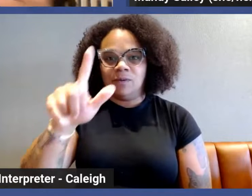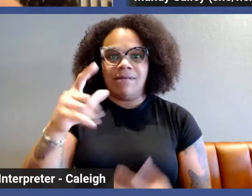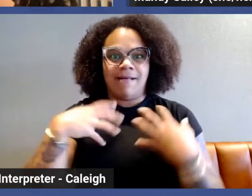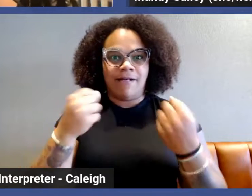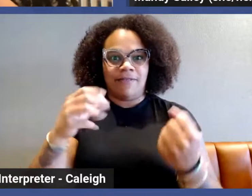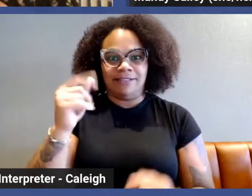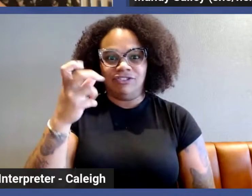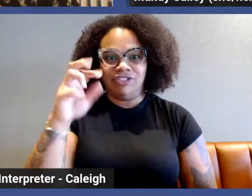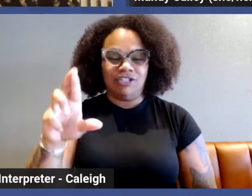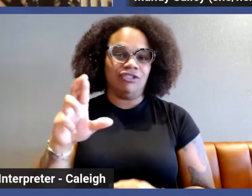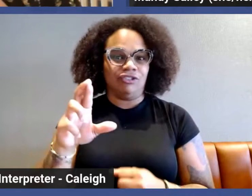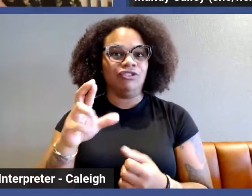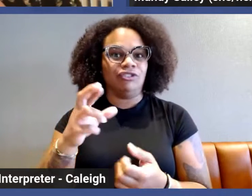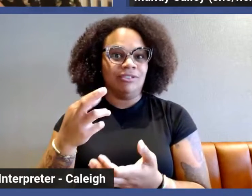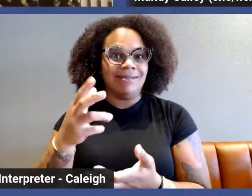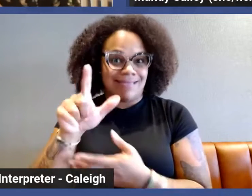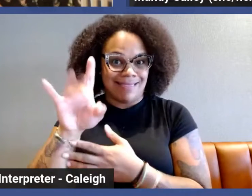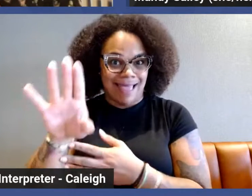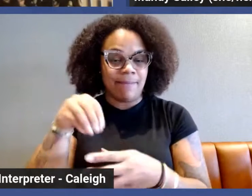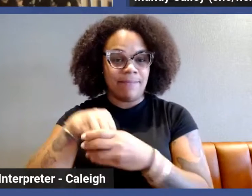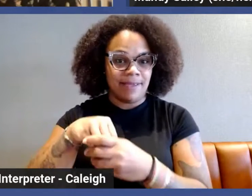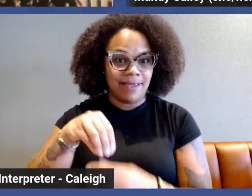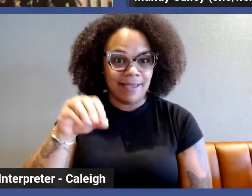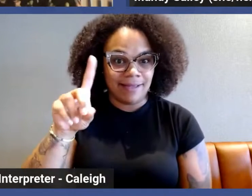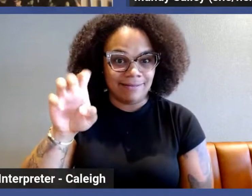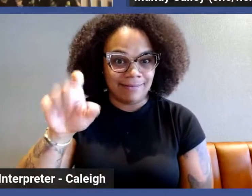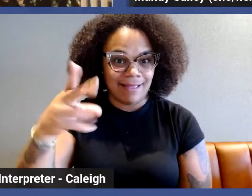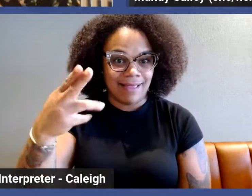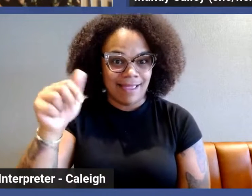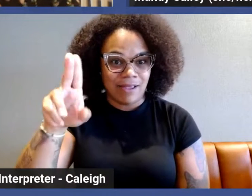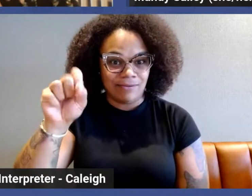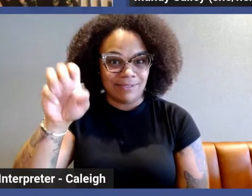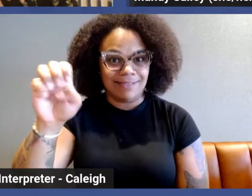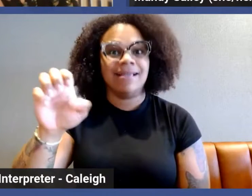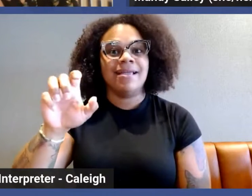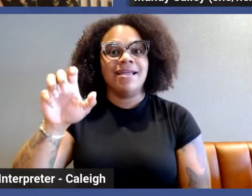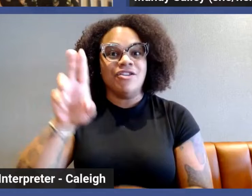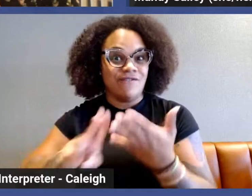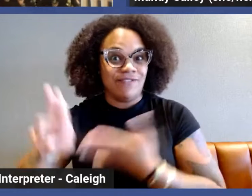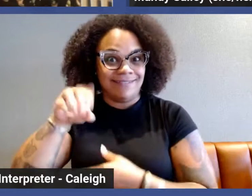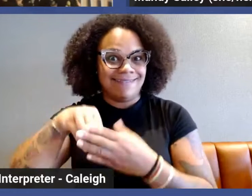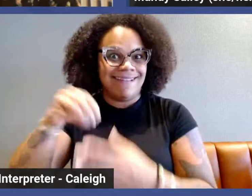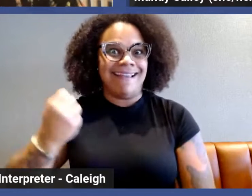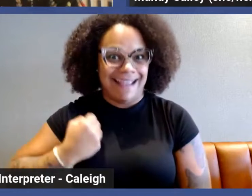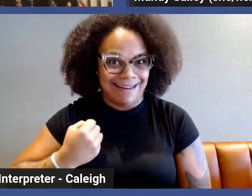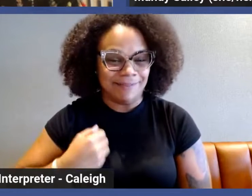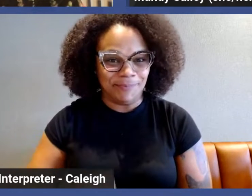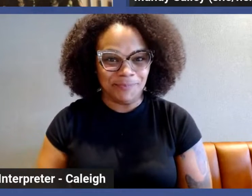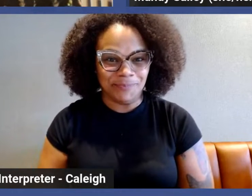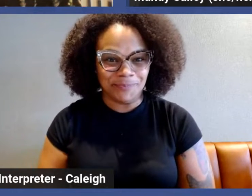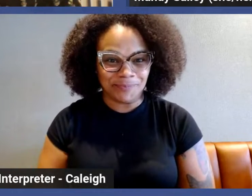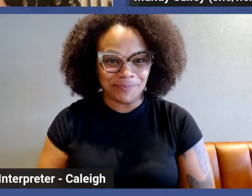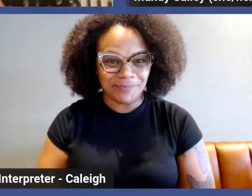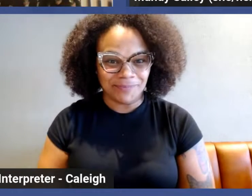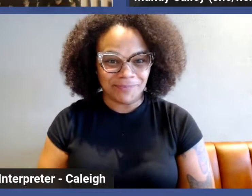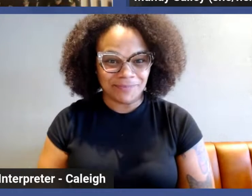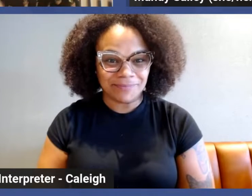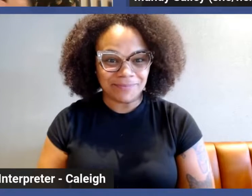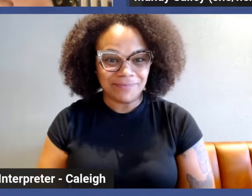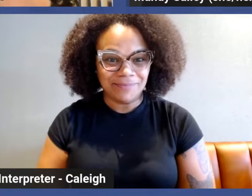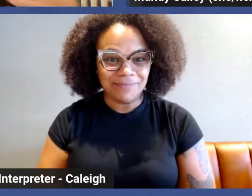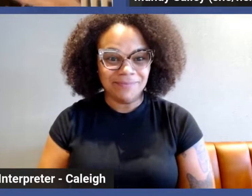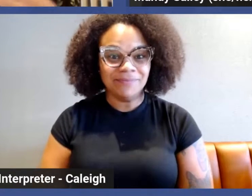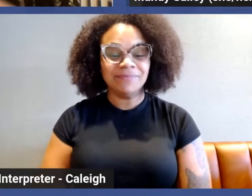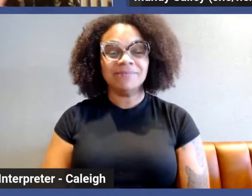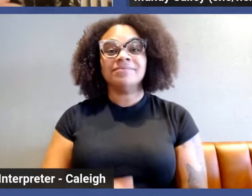the SHAG Lab at Dalhousie University in Canada. And my background that got me